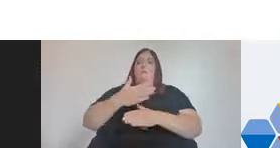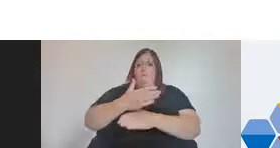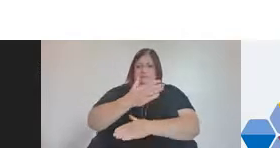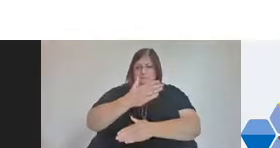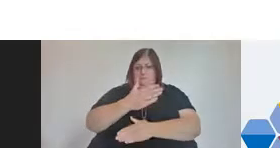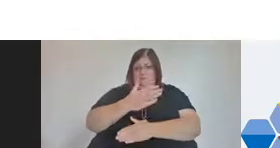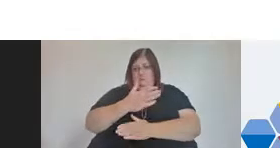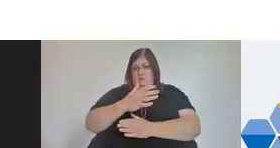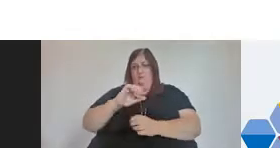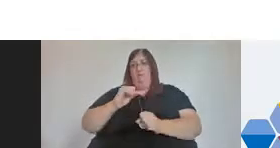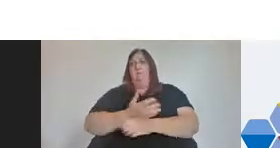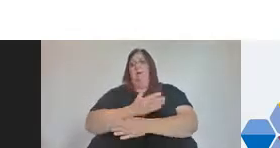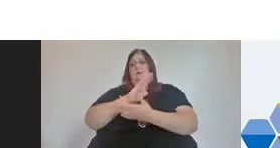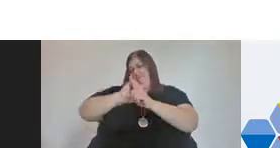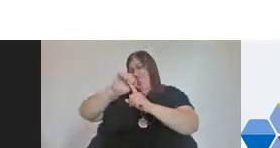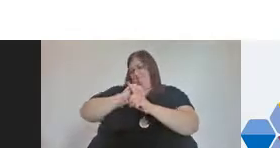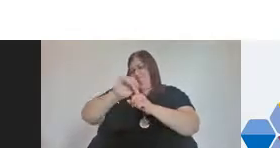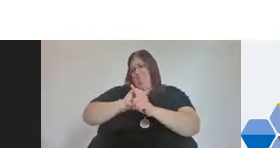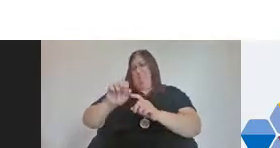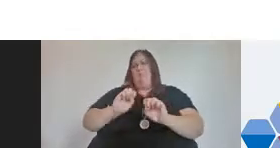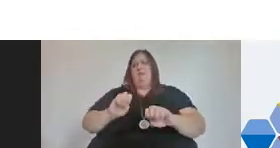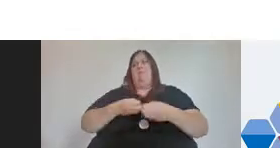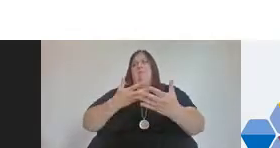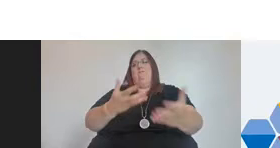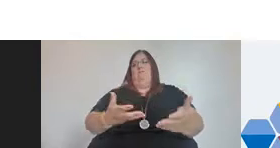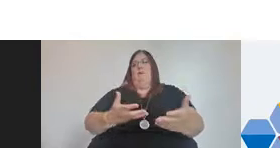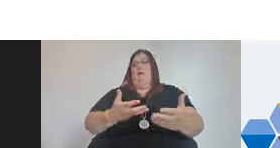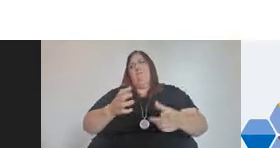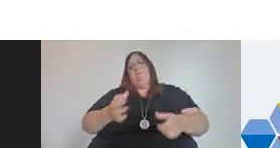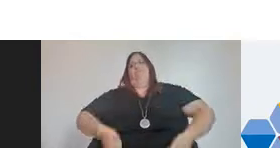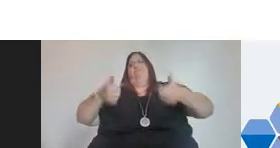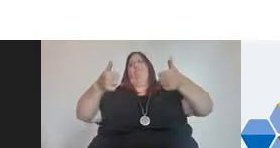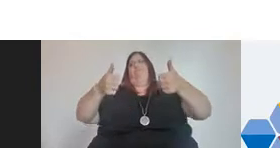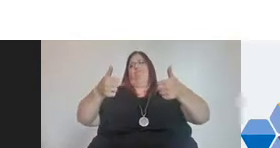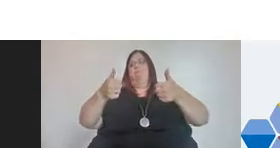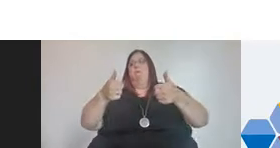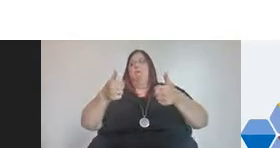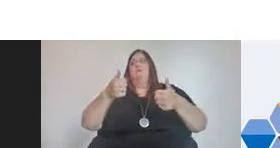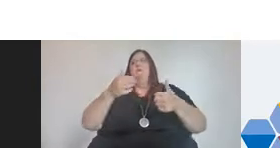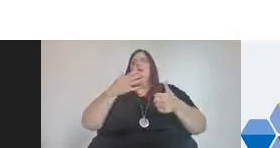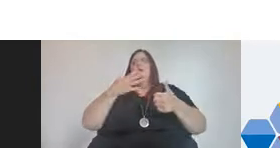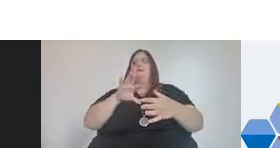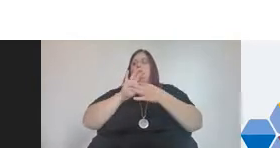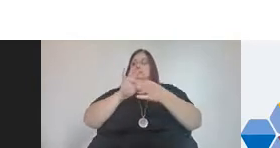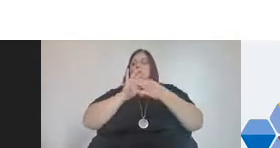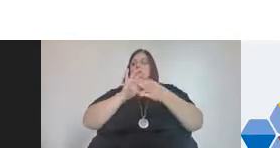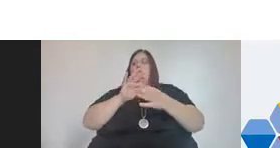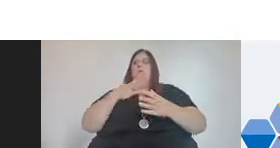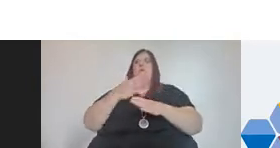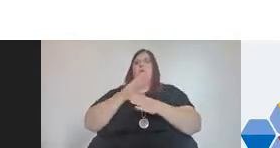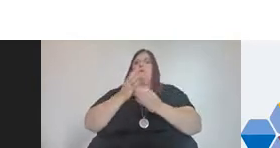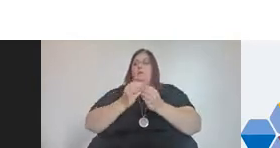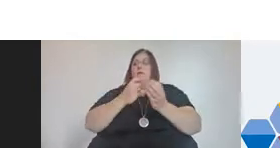of the delivery, and working very closely with our Health and Care Senate, which Rachel Gallio from our